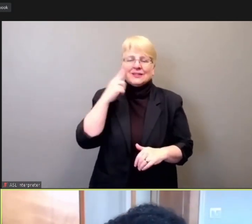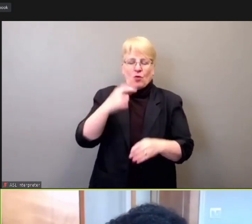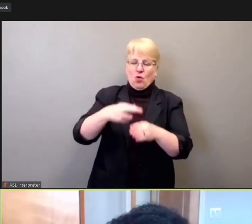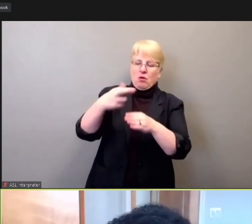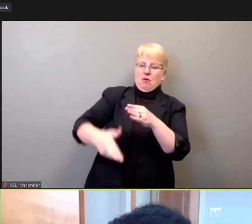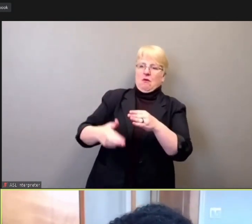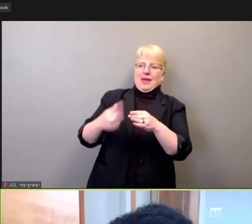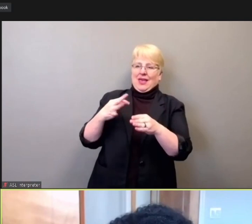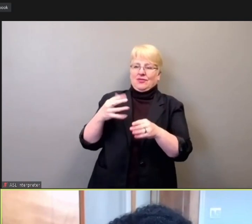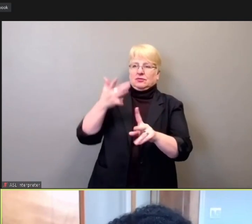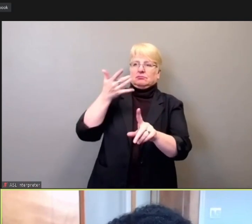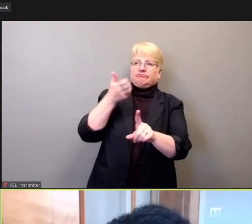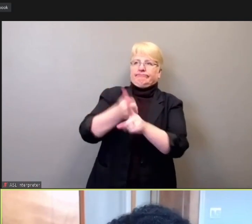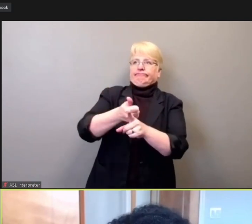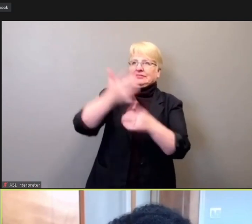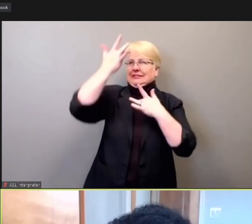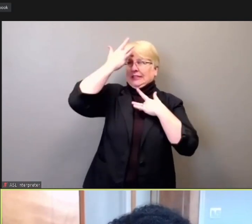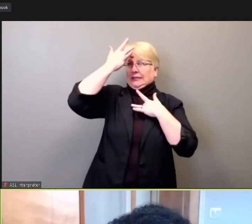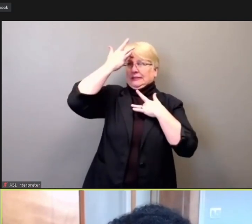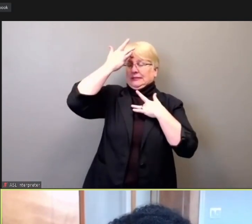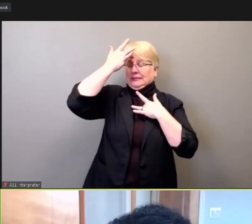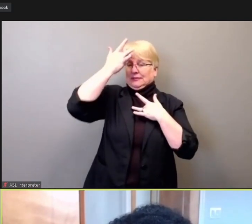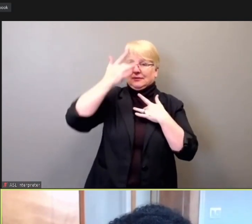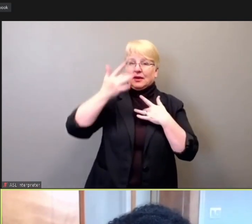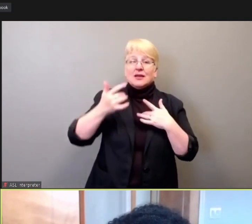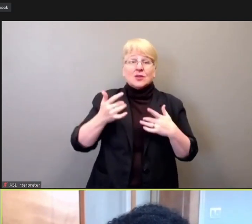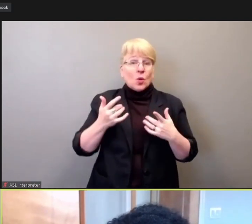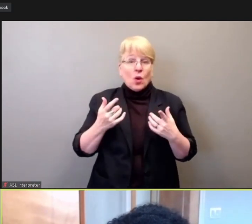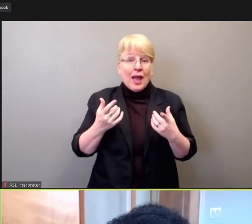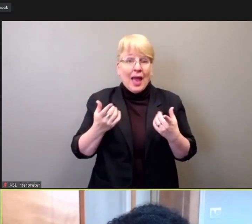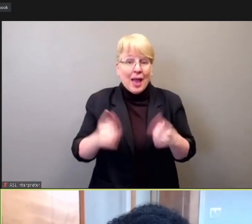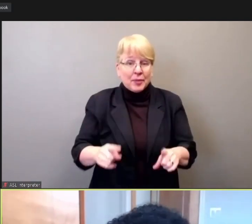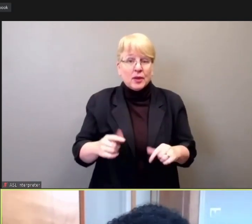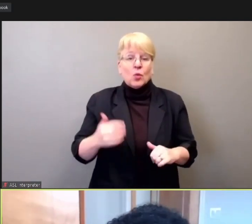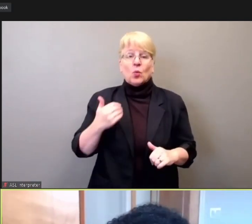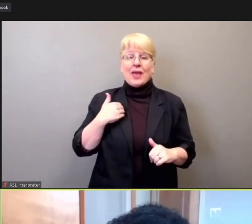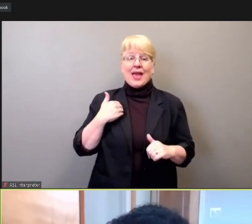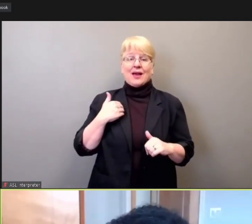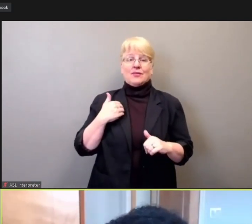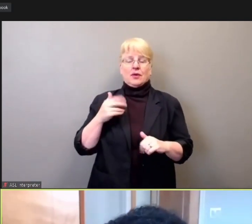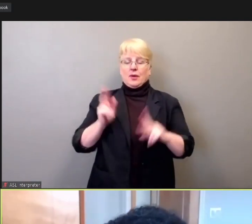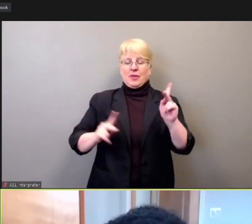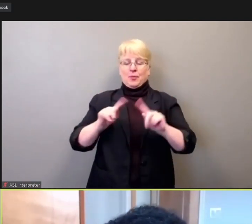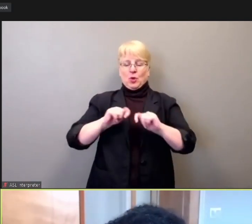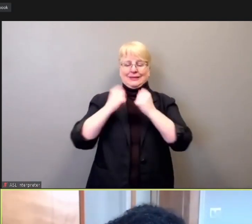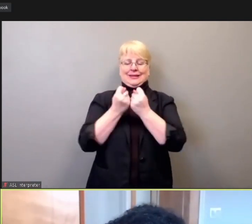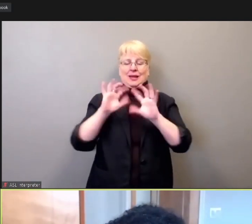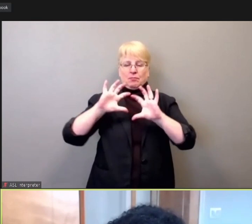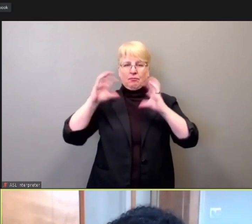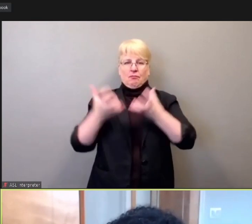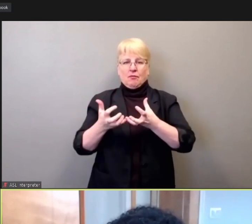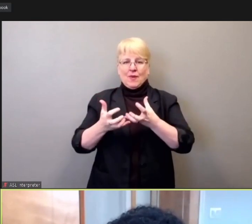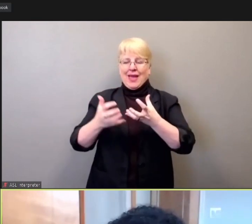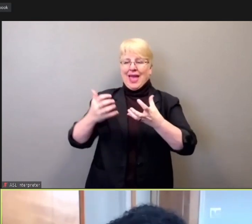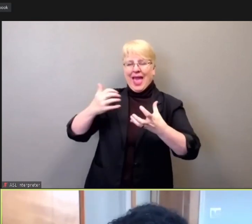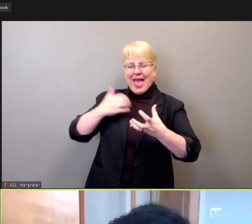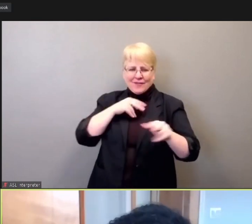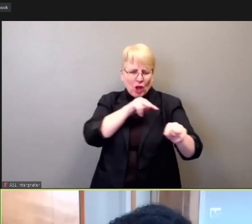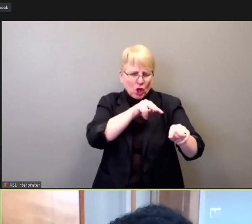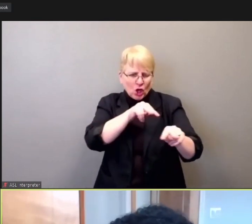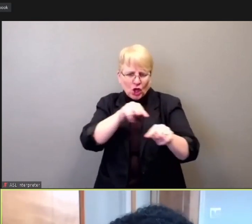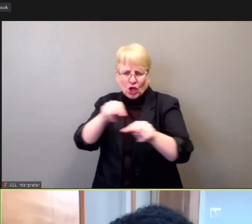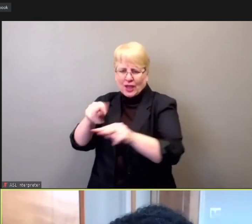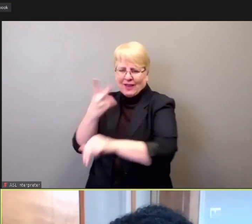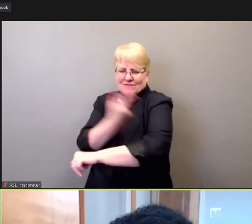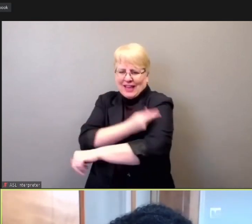that strategy, we have a team looking at equitable assignment by vaccine appointment,